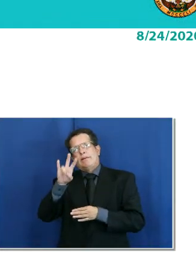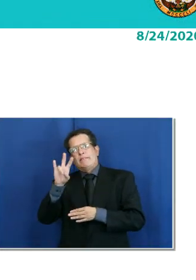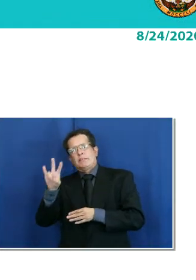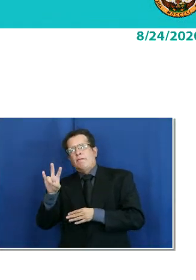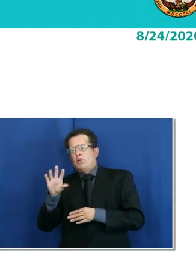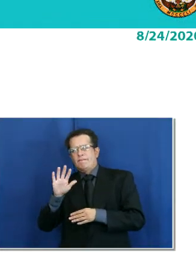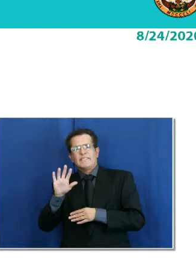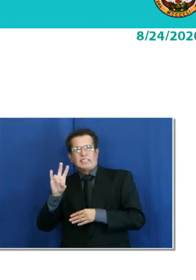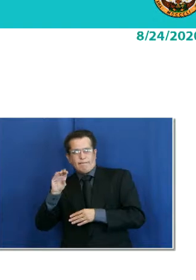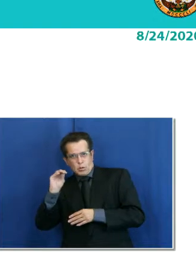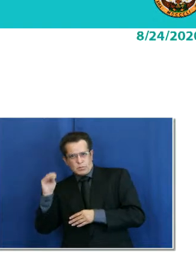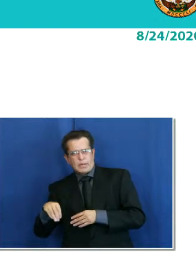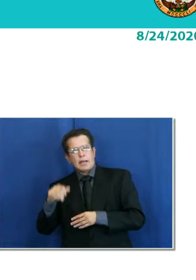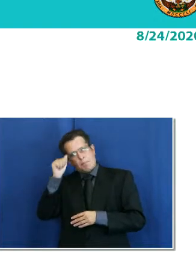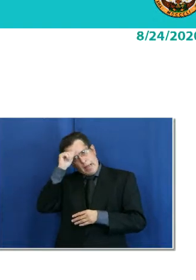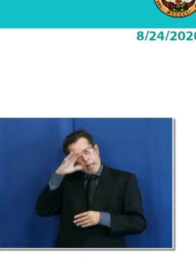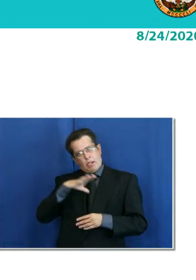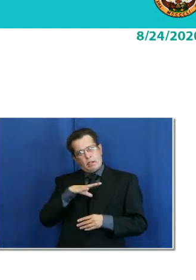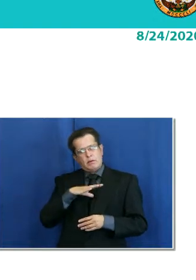377 or 57% were male.